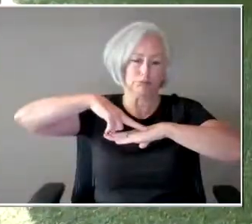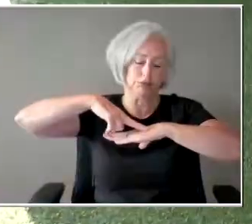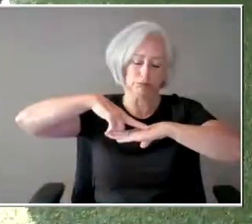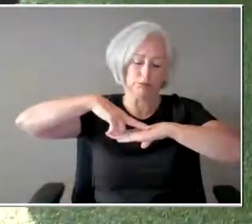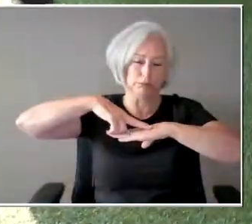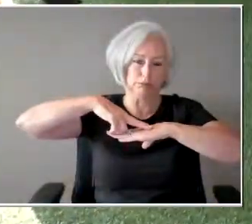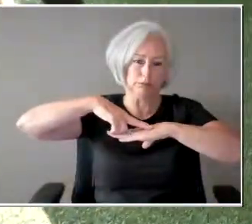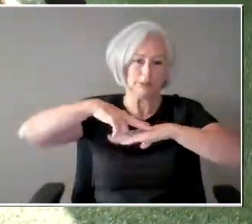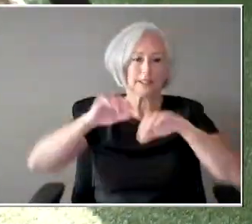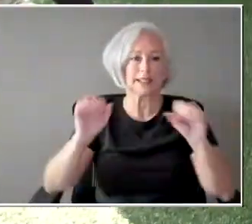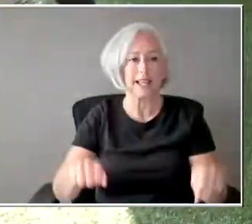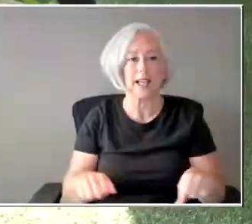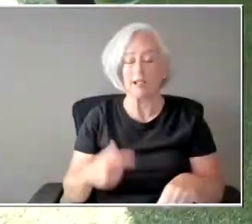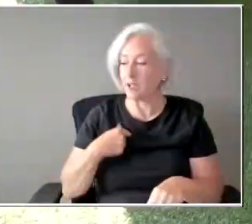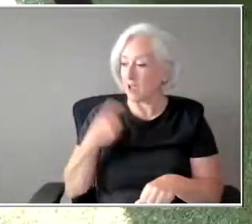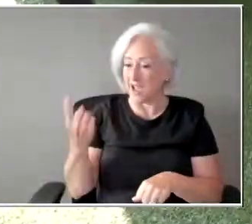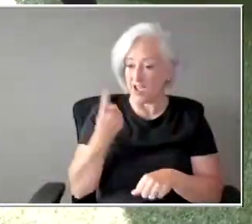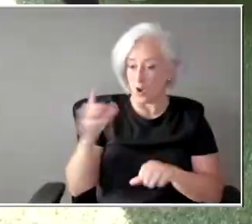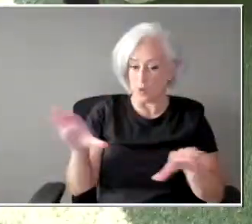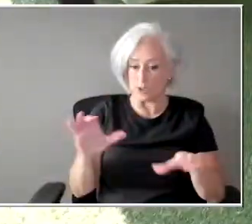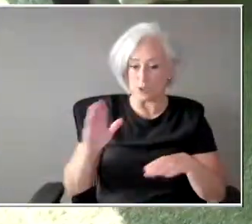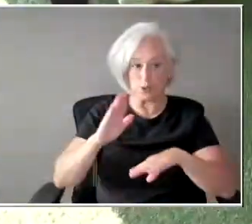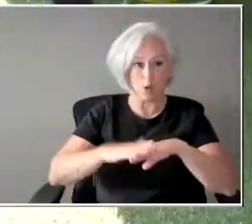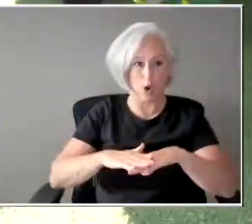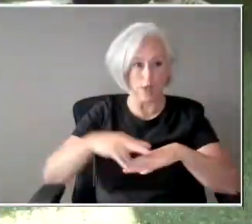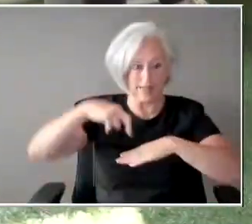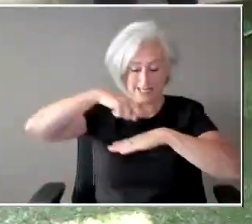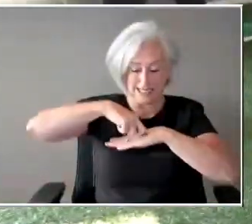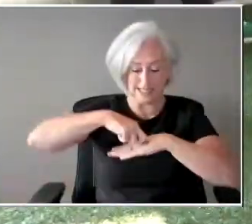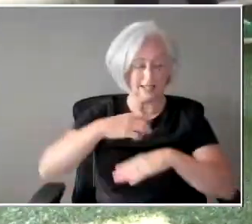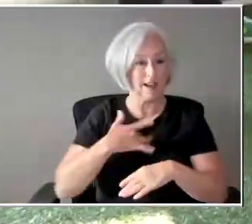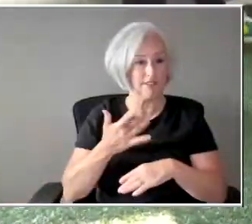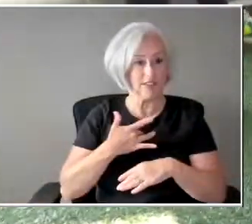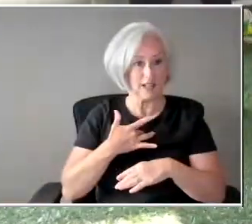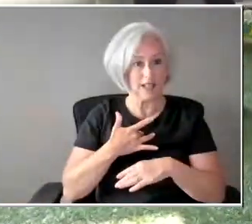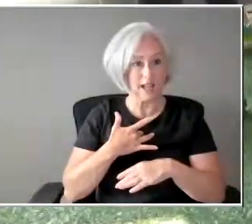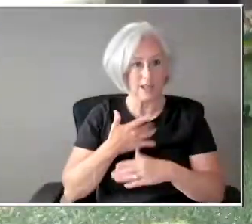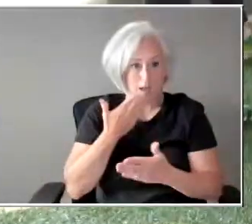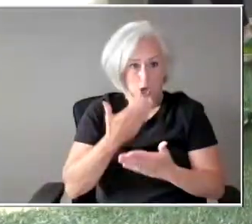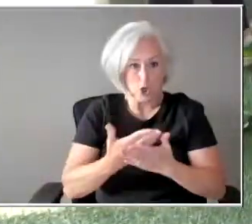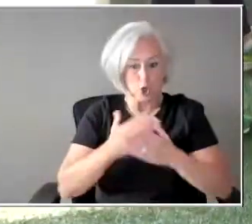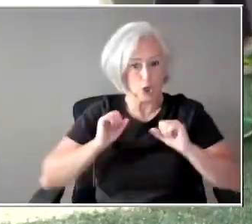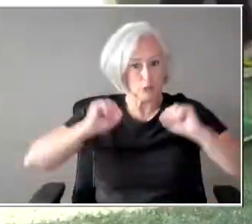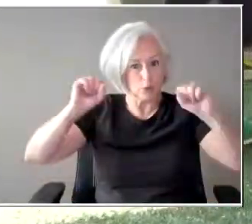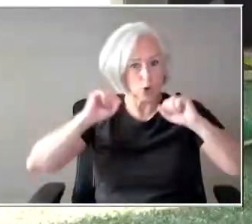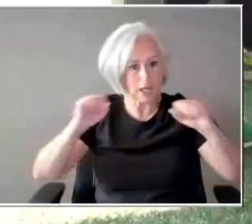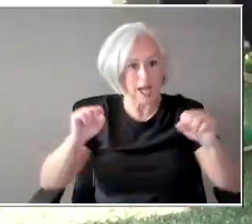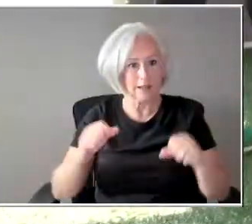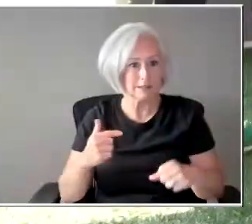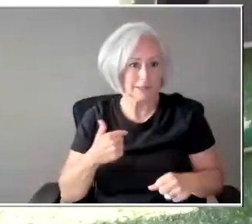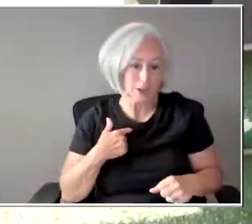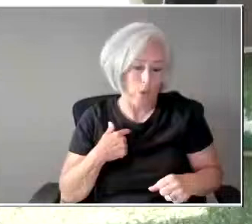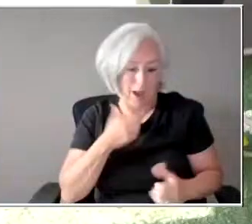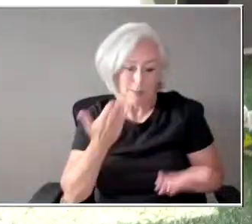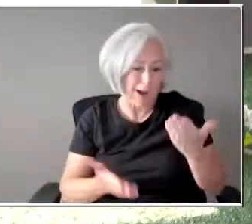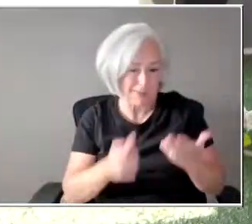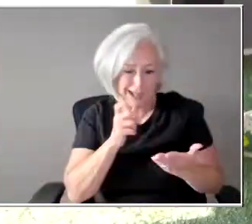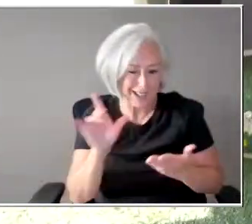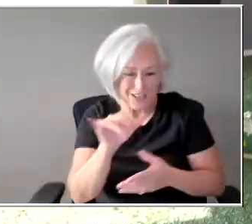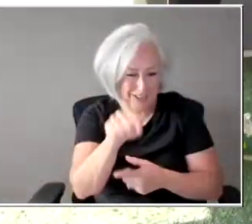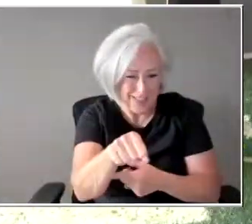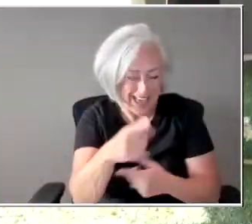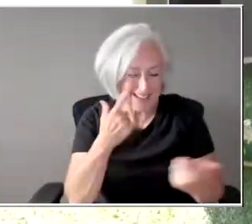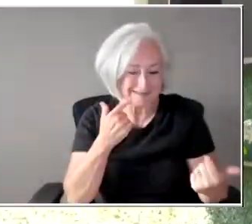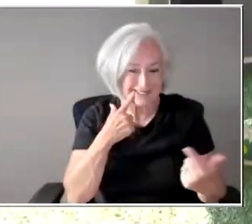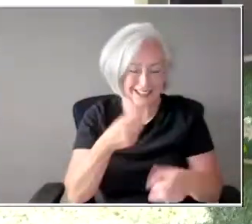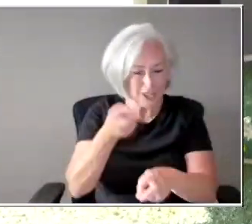always do them on the knees, and I feel like I really get a good workout with them on the knees. For sure. So I'm not going to progress to this time, but it's tough.